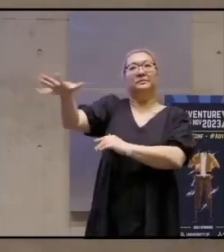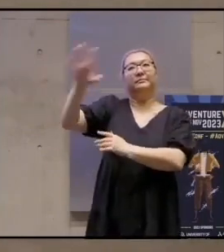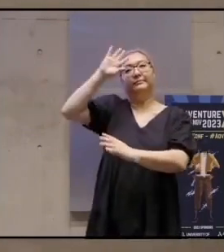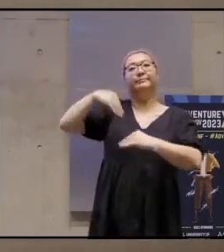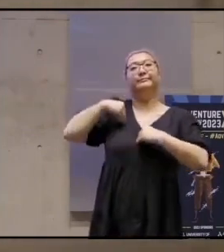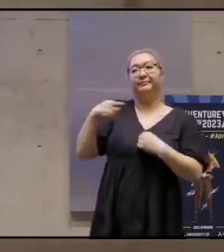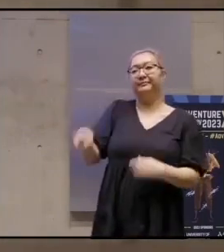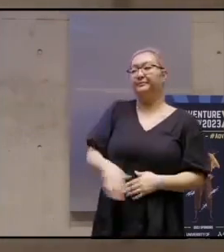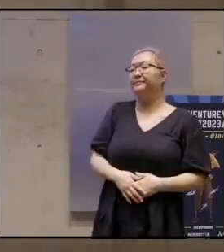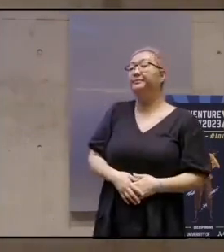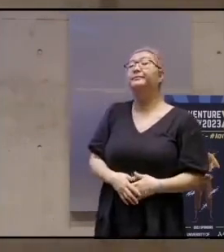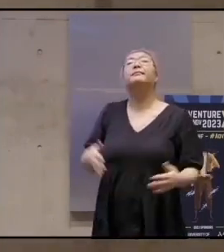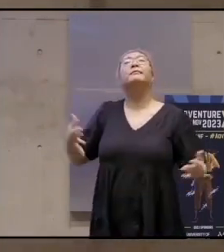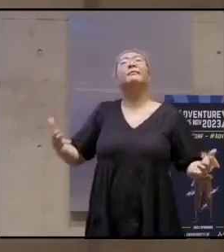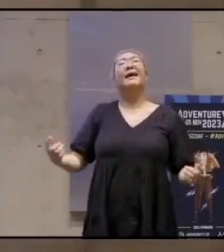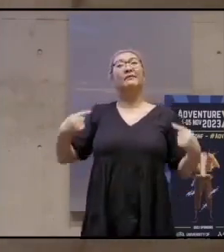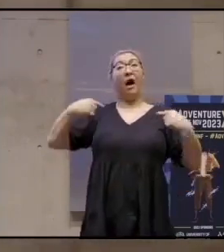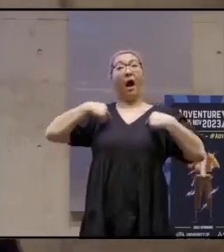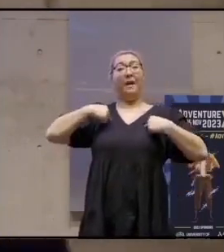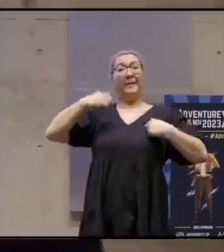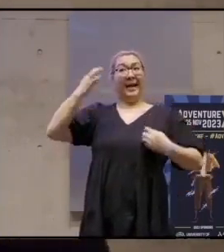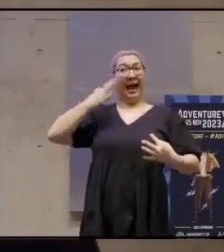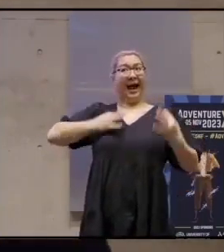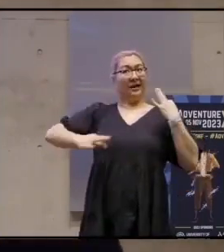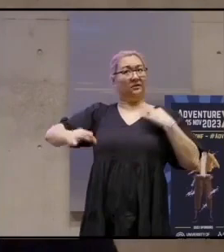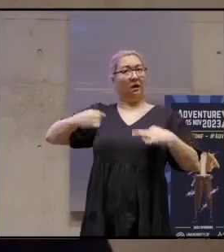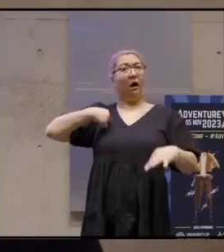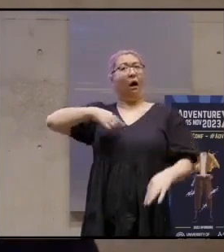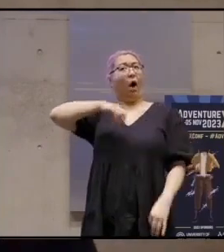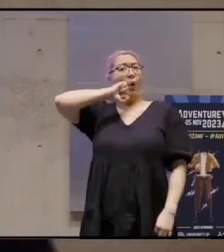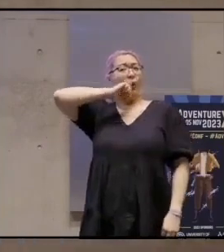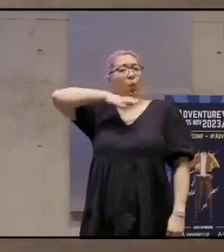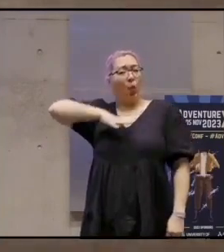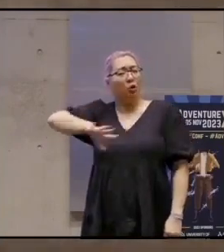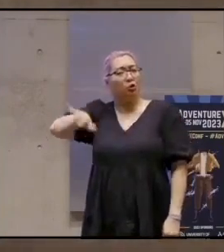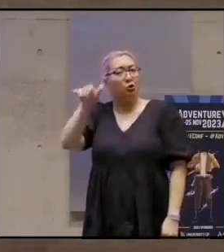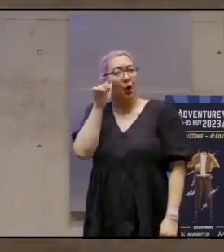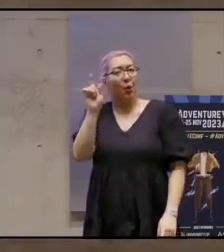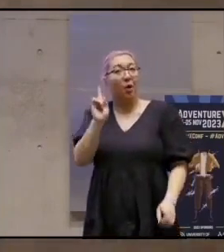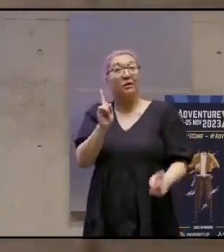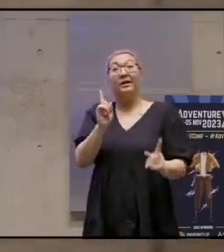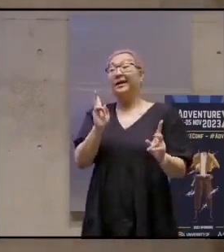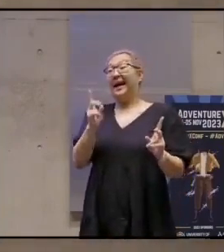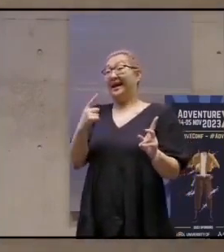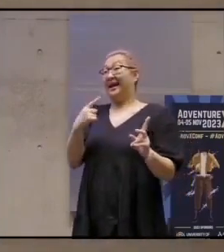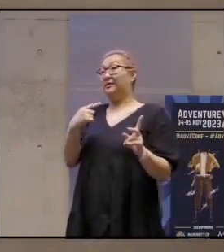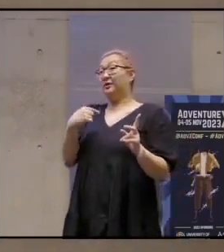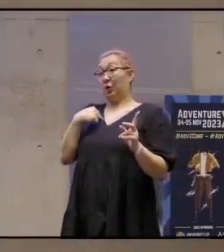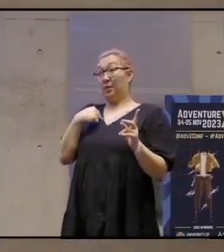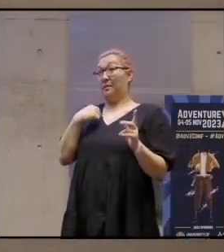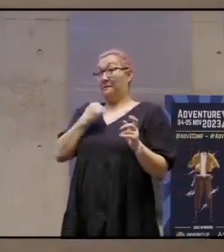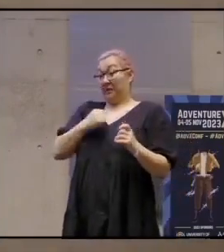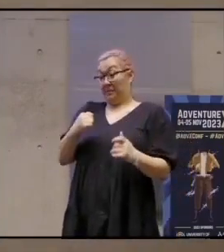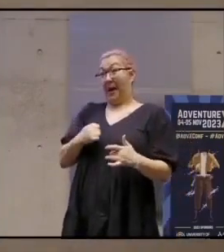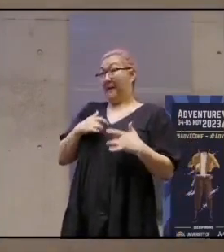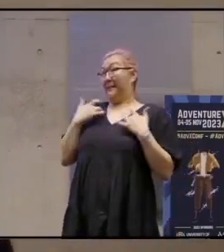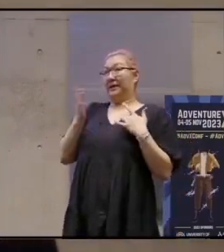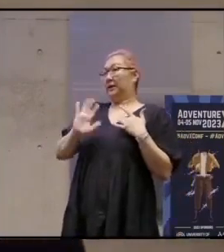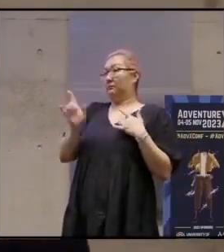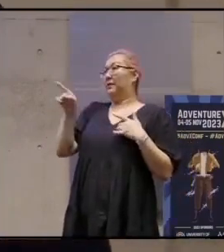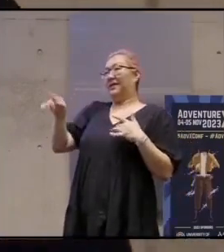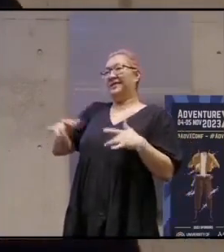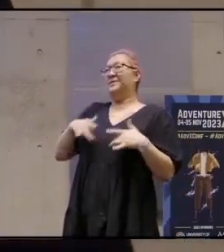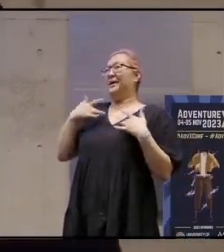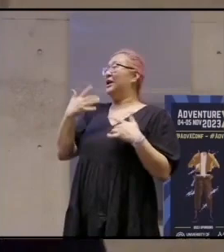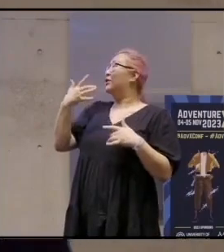If I'm an actor, here's what I would want to know, and don't take it from me. I'm going to quote from Amelia Tyler, who,